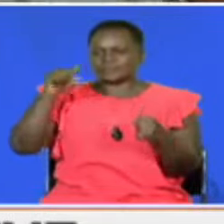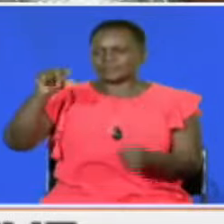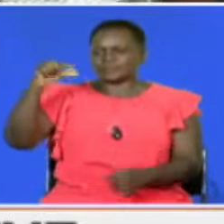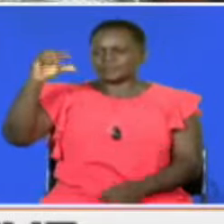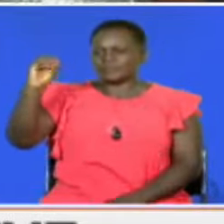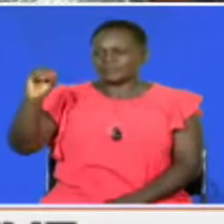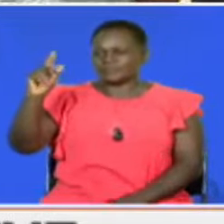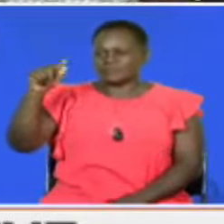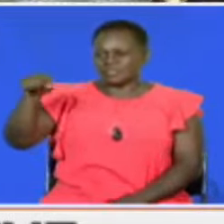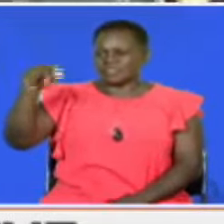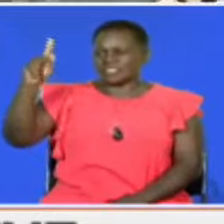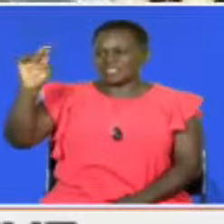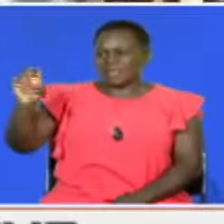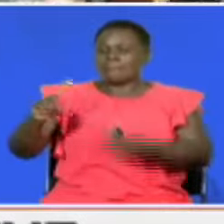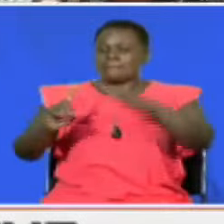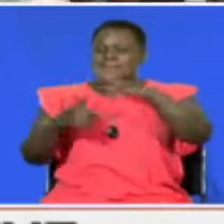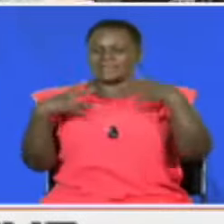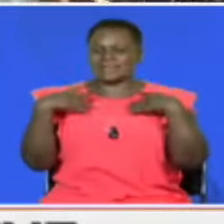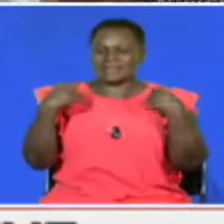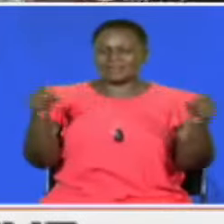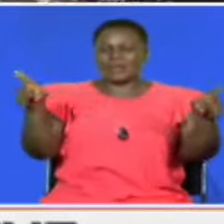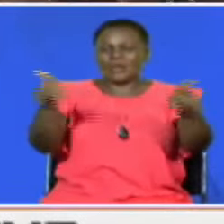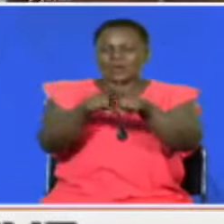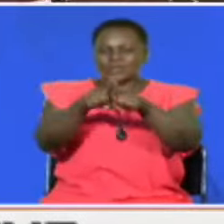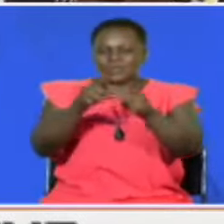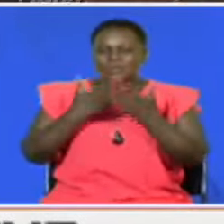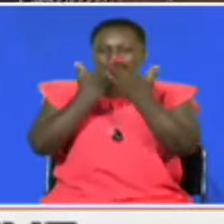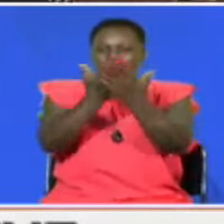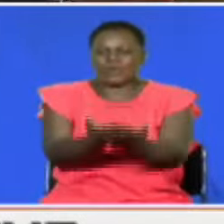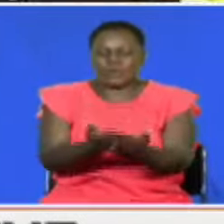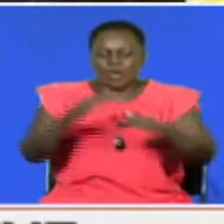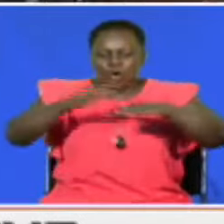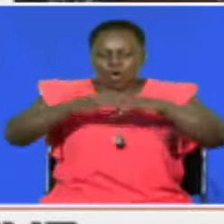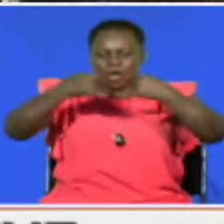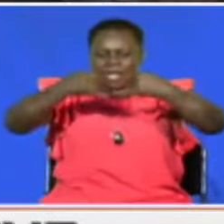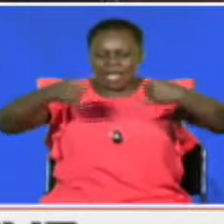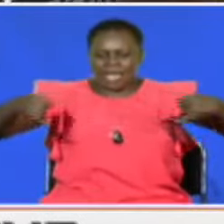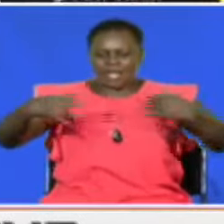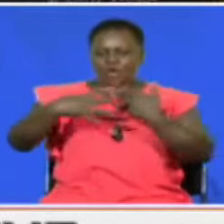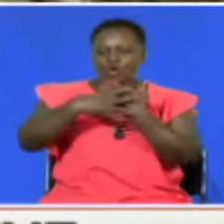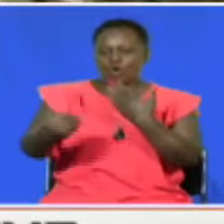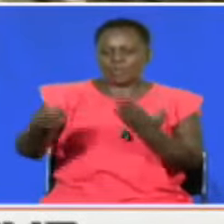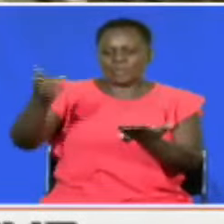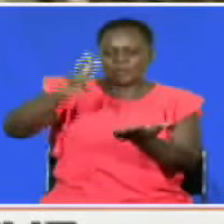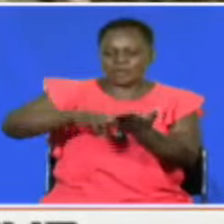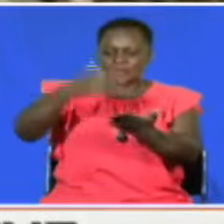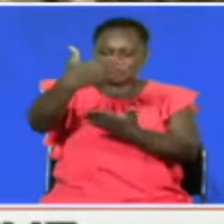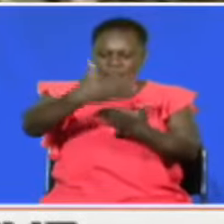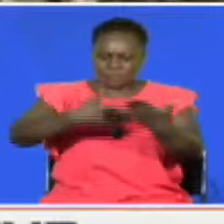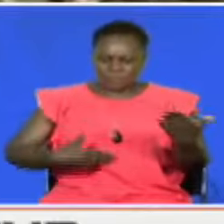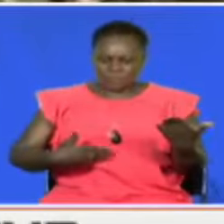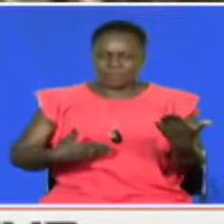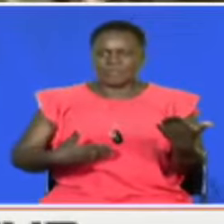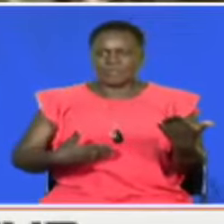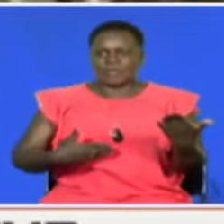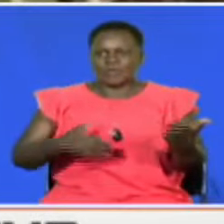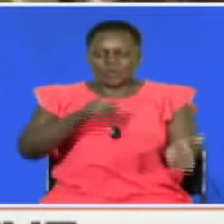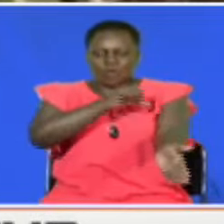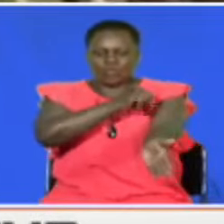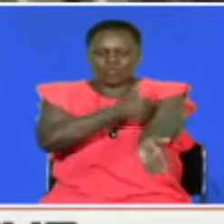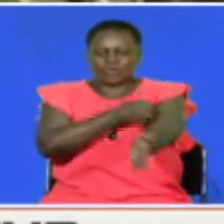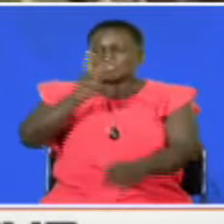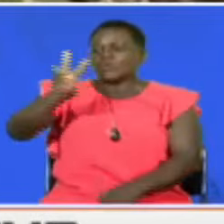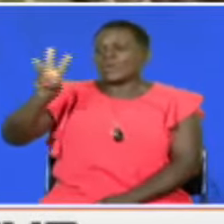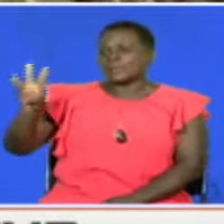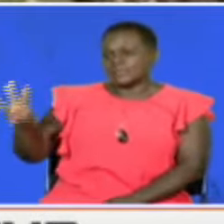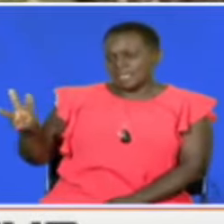afyangu.go.ke. The Ministry of Health has also provided an online copy of the registration form on the Social Health Authority